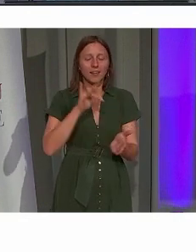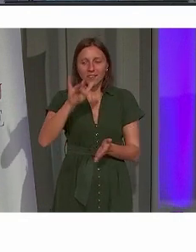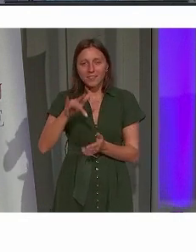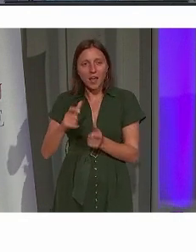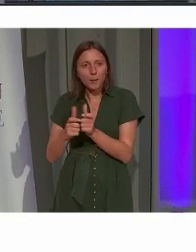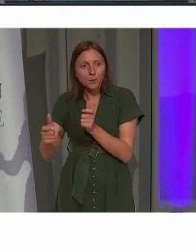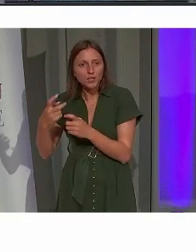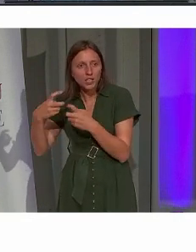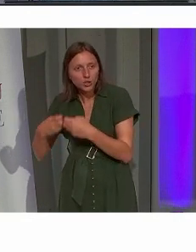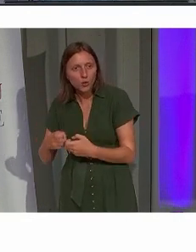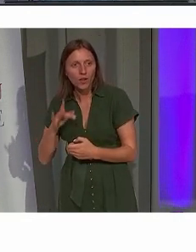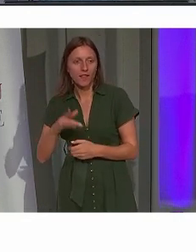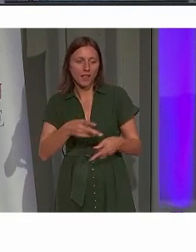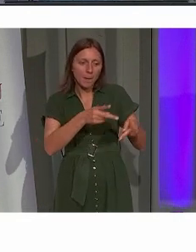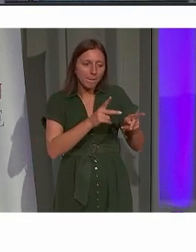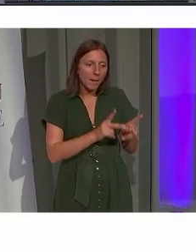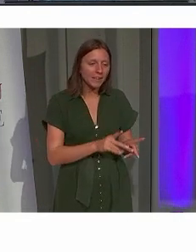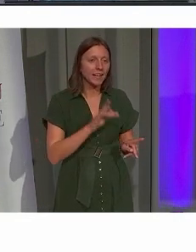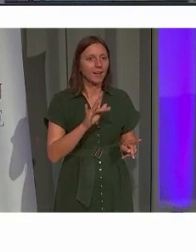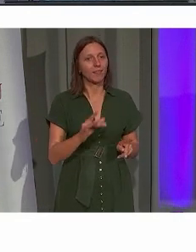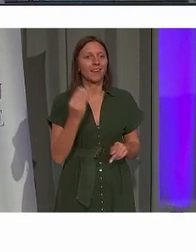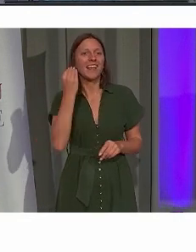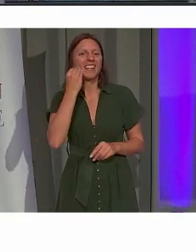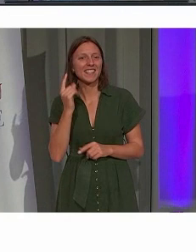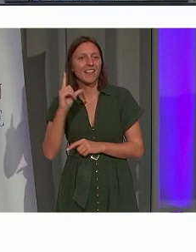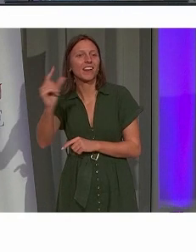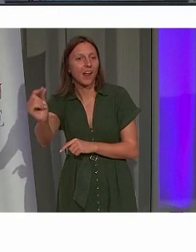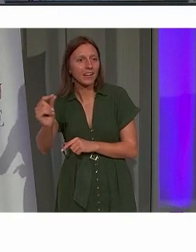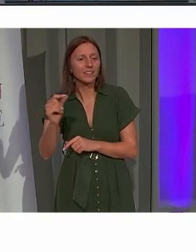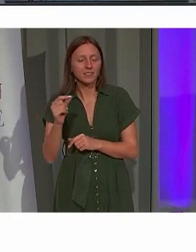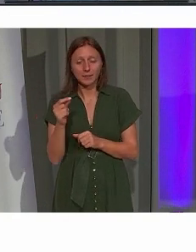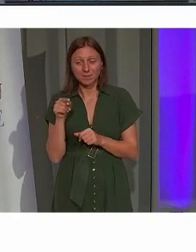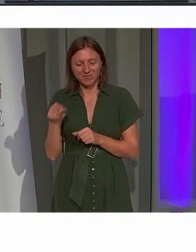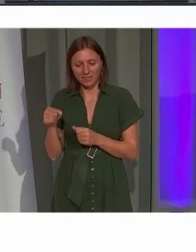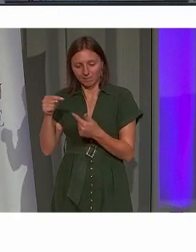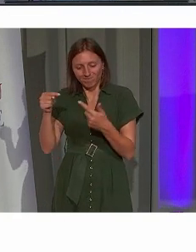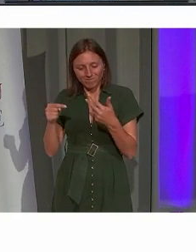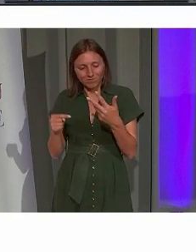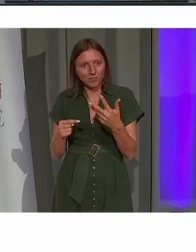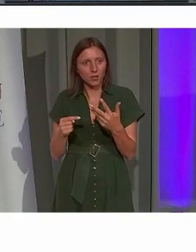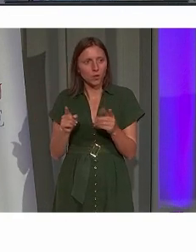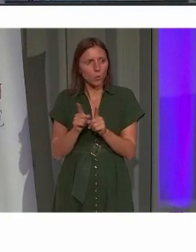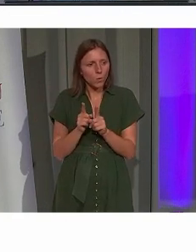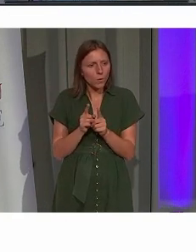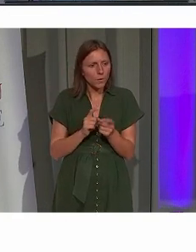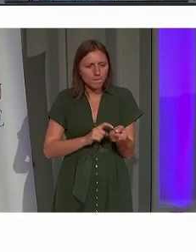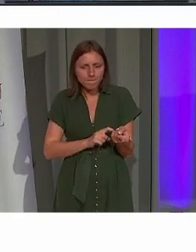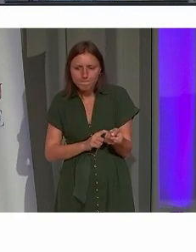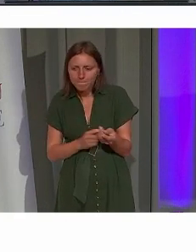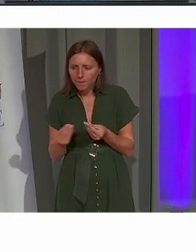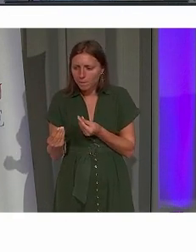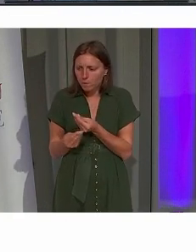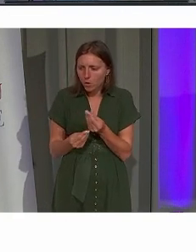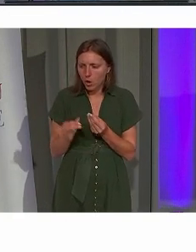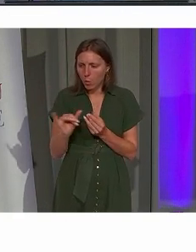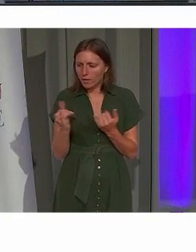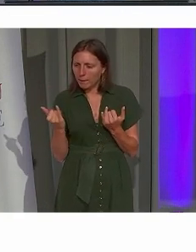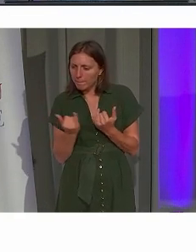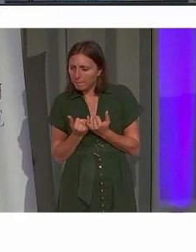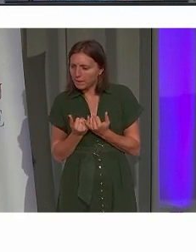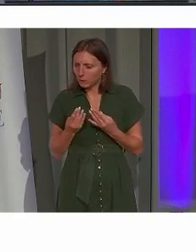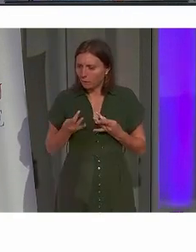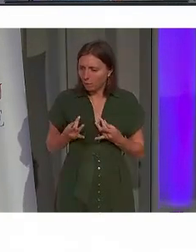important, because these are the lines that going to the parking, the kiss and ride, the inner city,